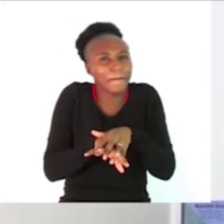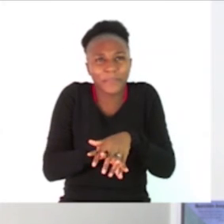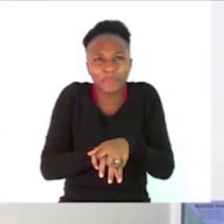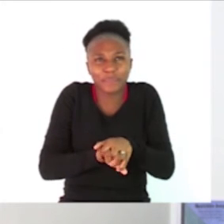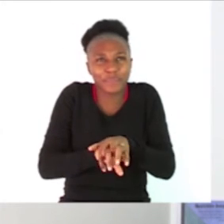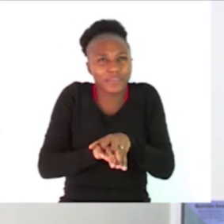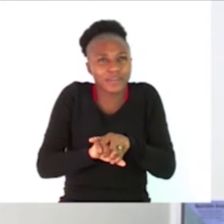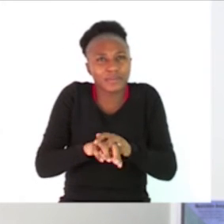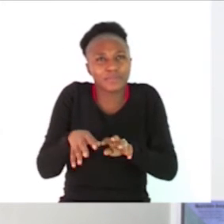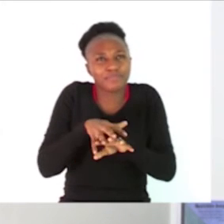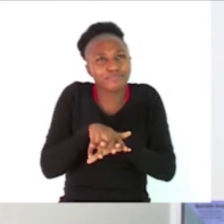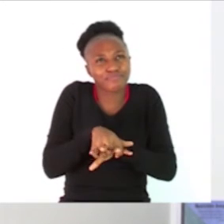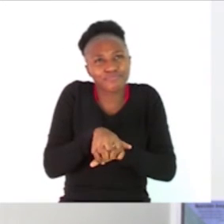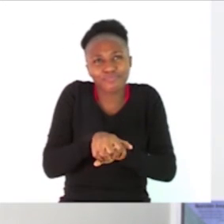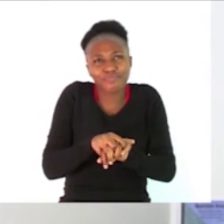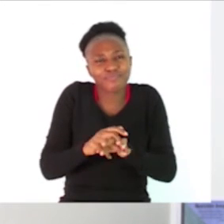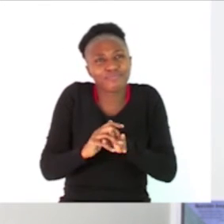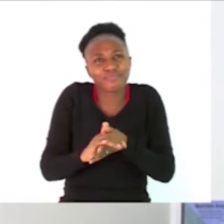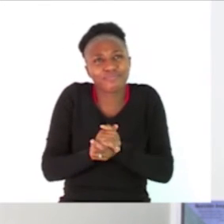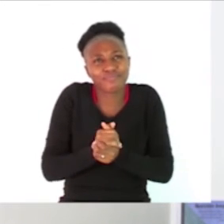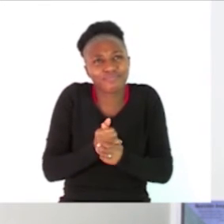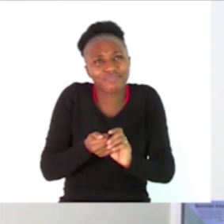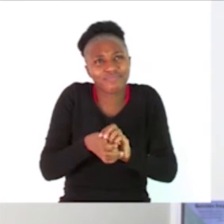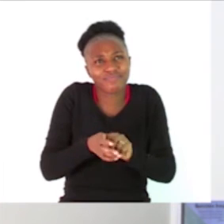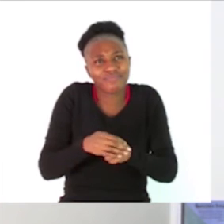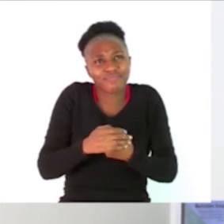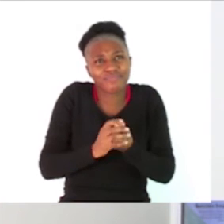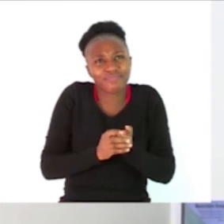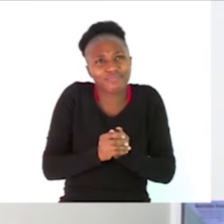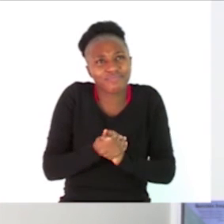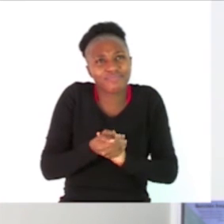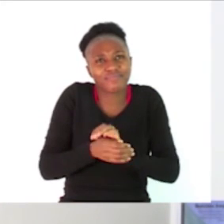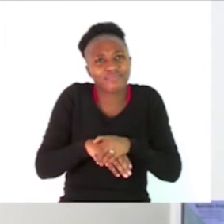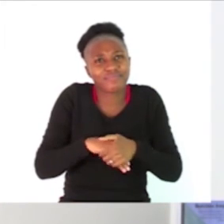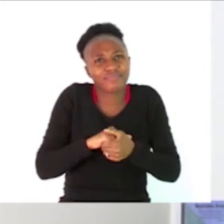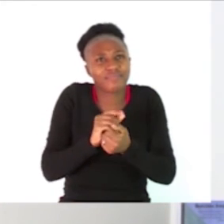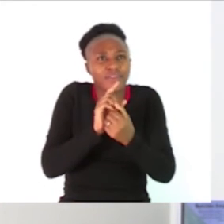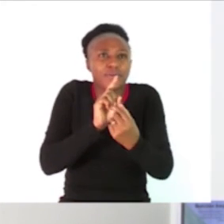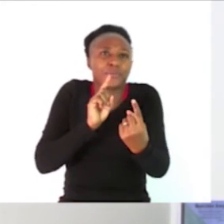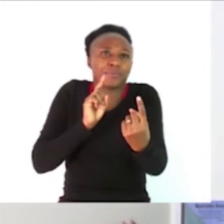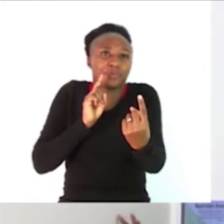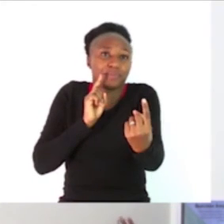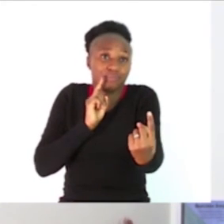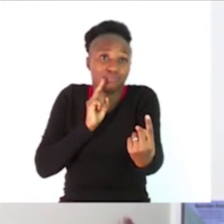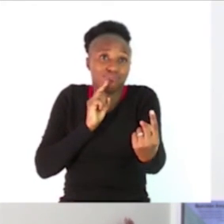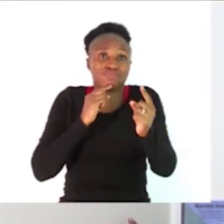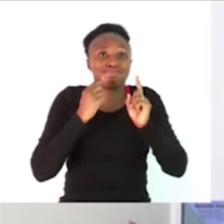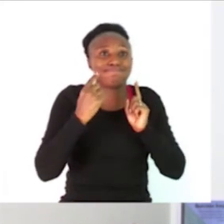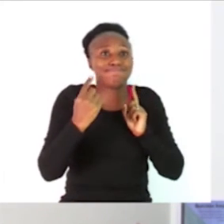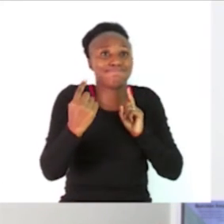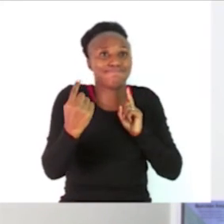sanitized bottle in our bags and everywhere so that we can sanitize very often. And then social